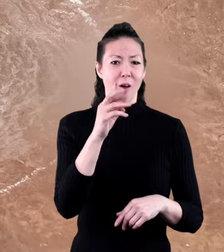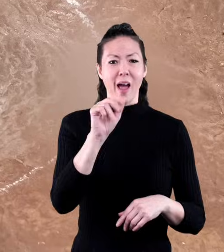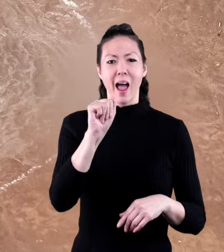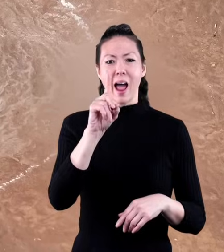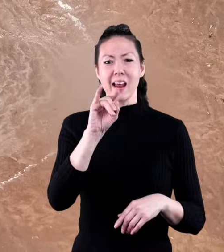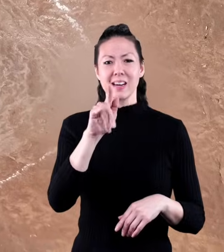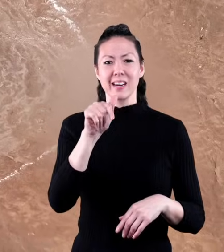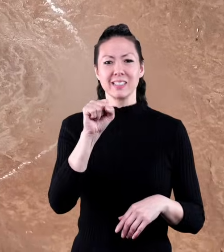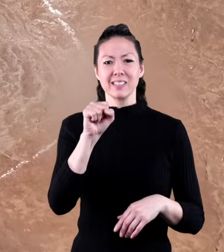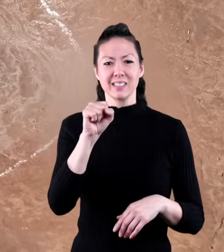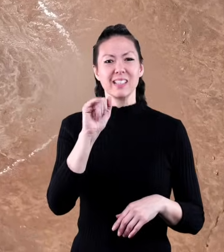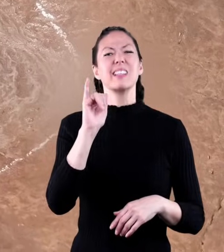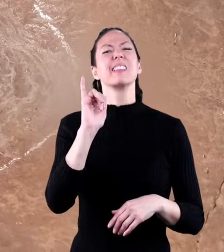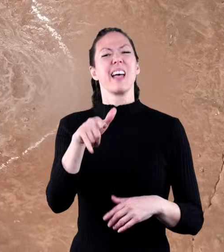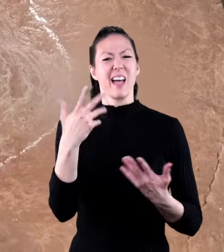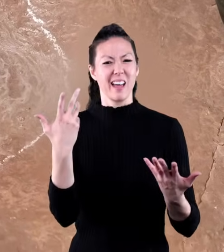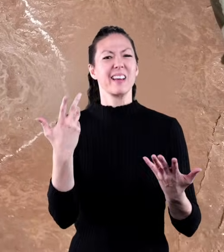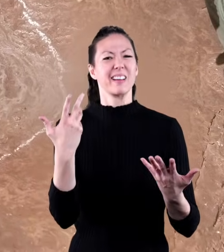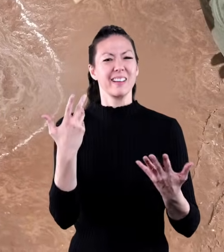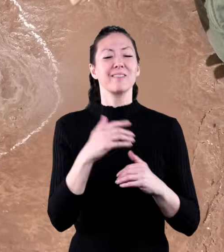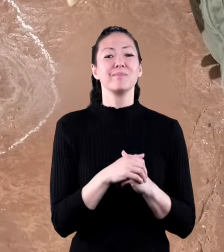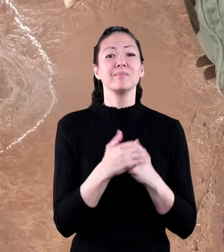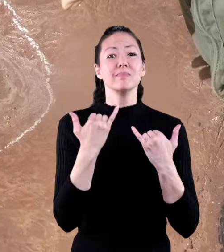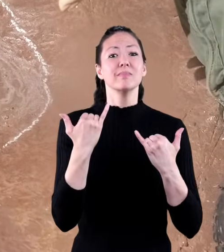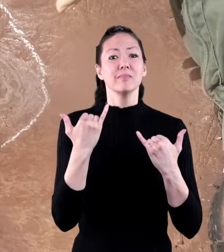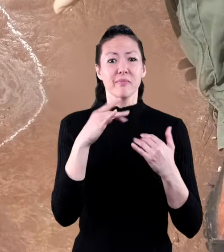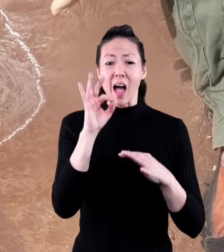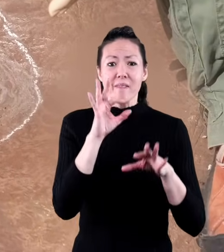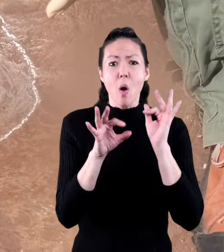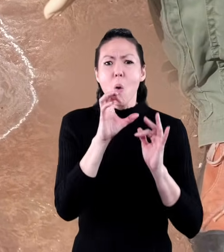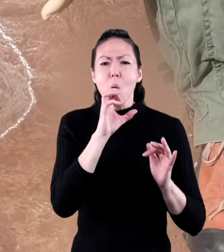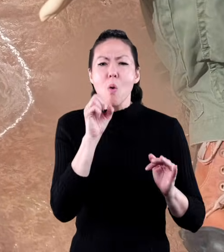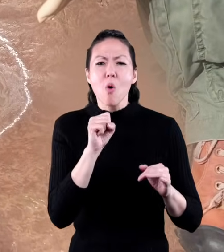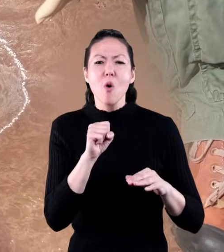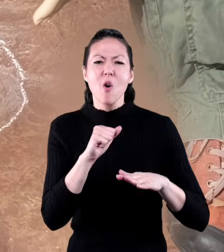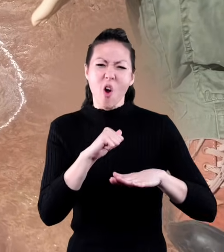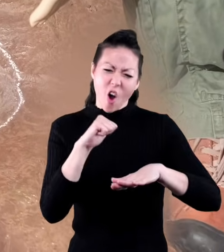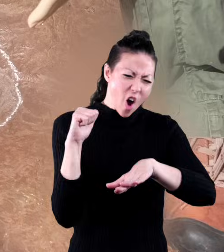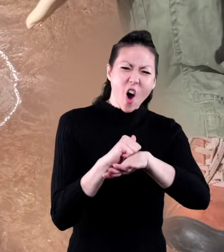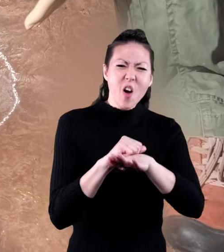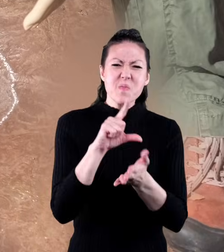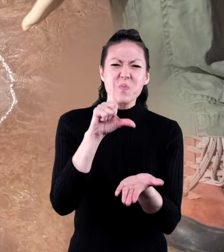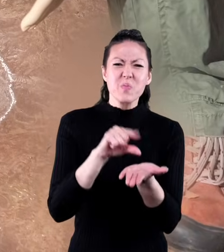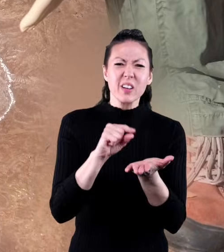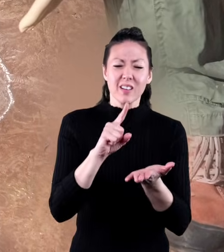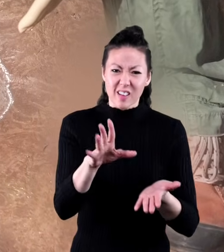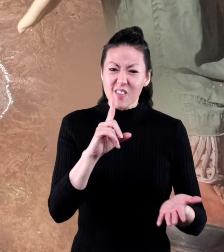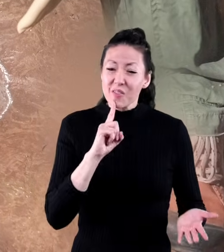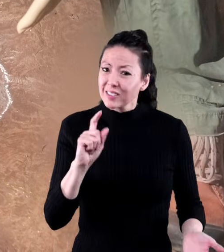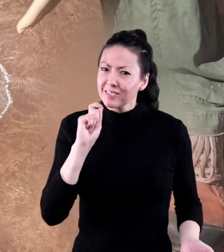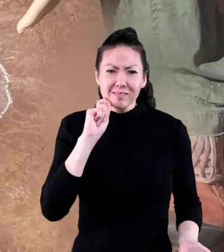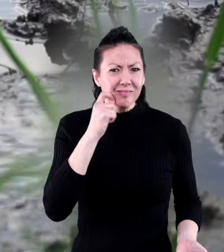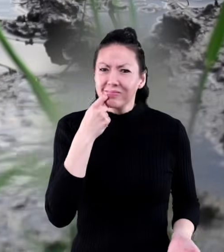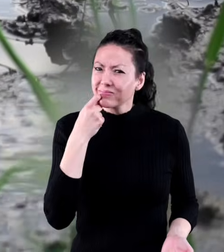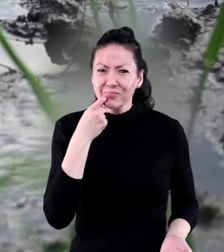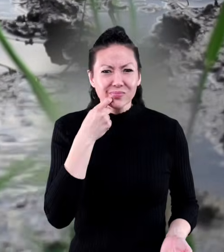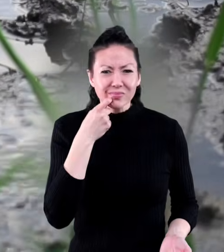Okay, we made up that last part, but still, finding old, hardened footprints is really cool!